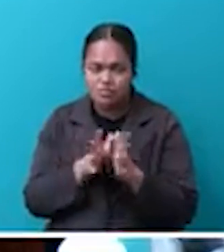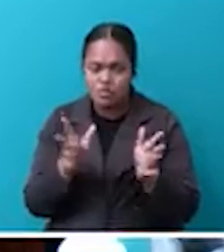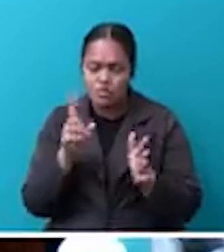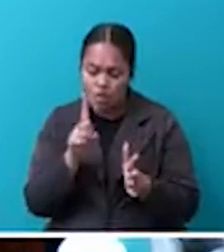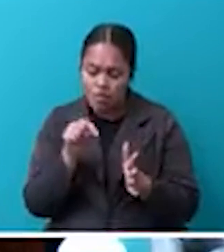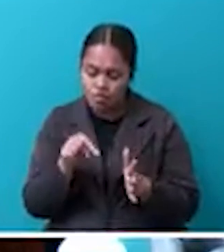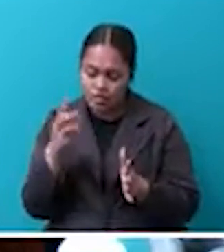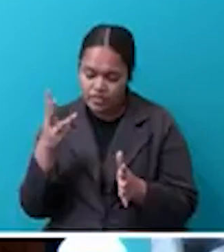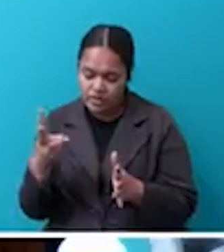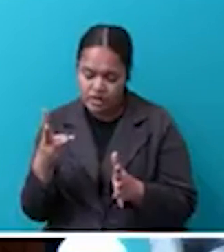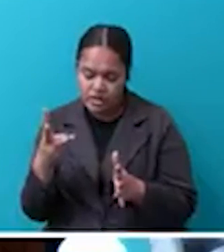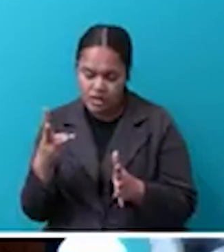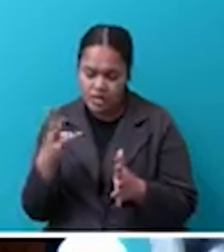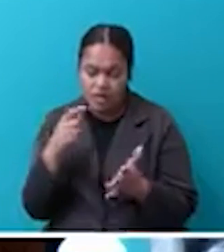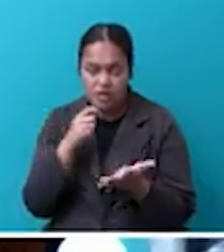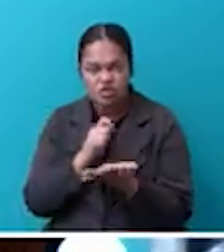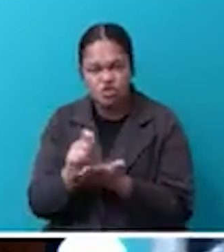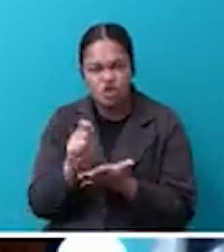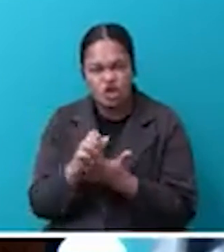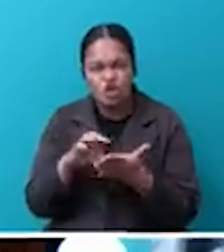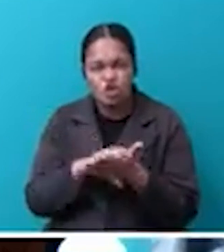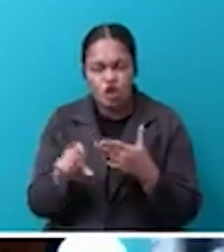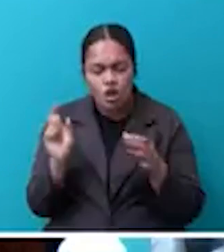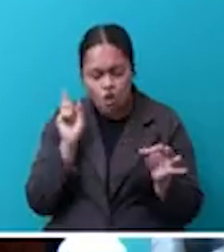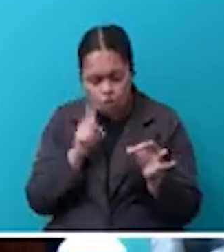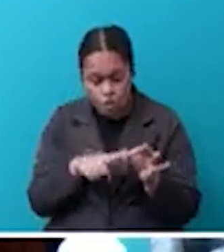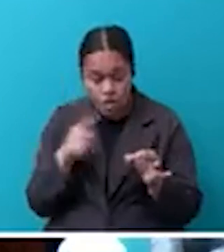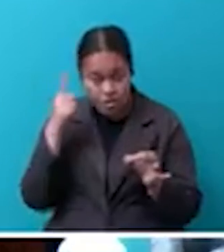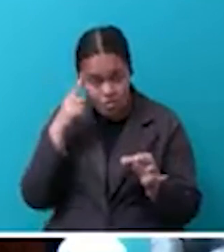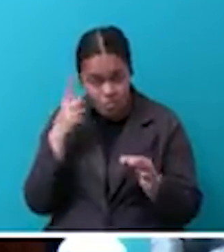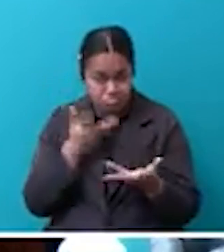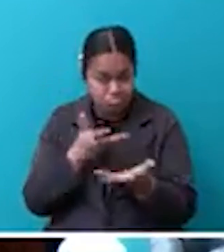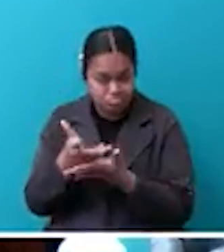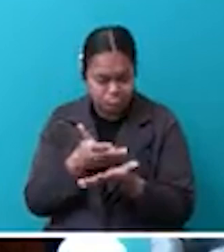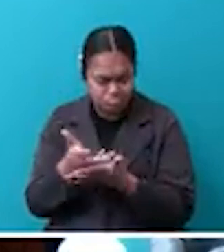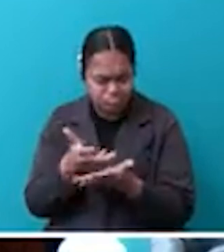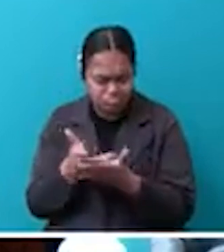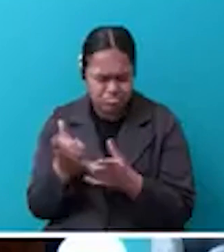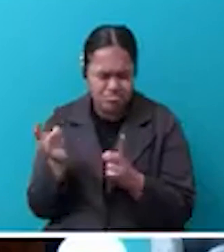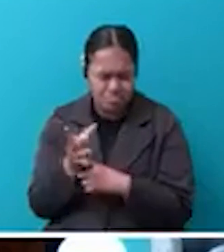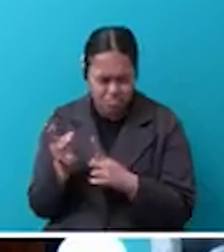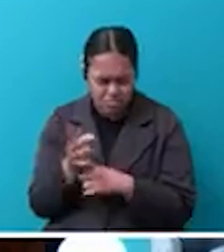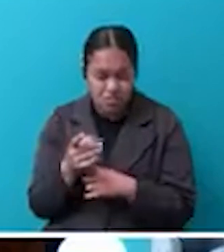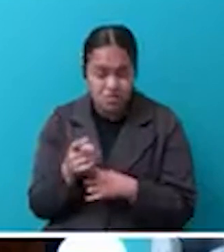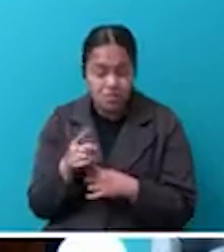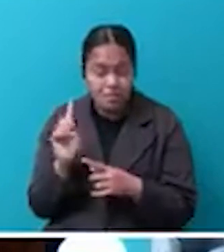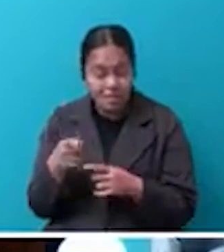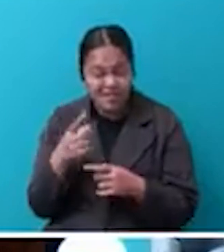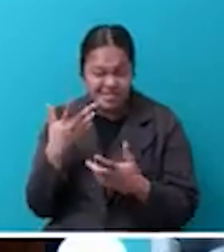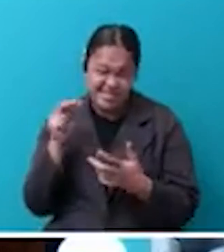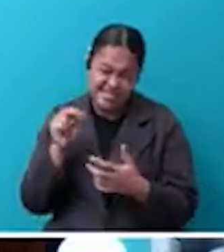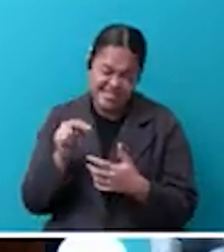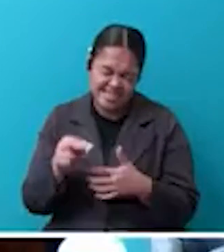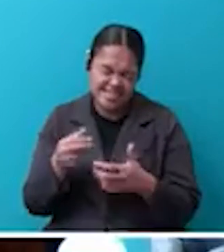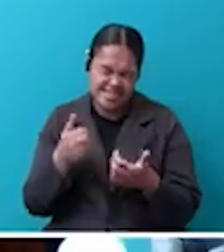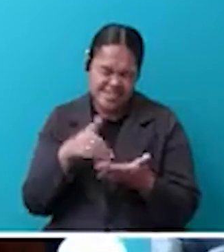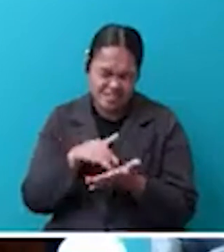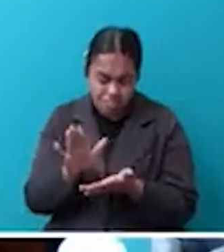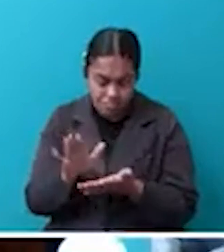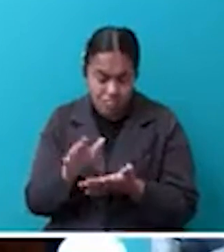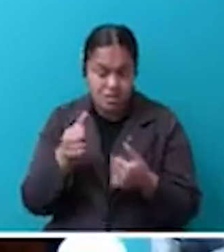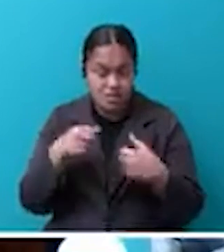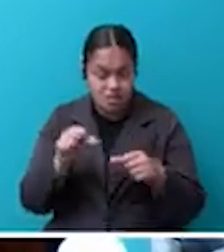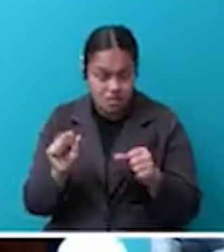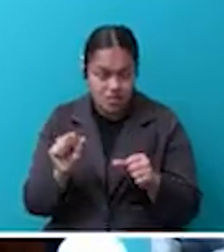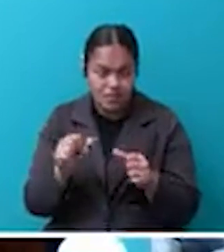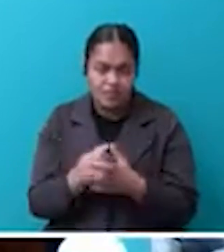trillion goal. I know the deal has been criticized for seeking to achieve the 300 billion through a